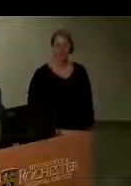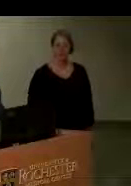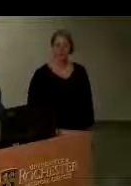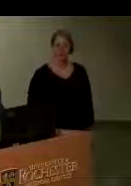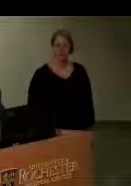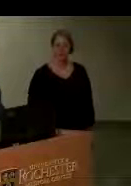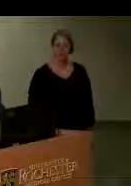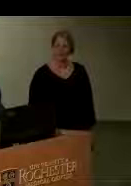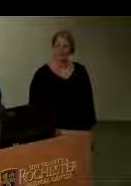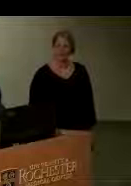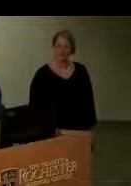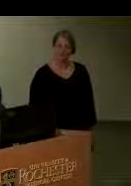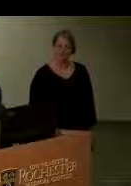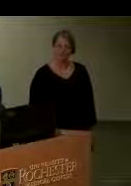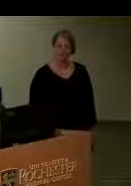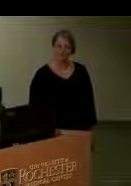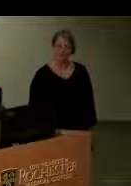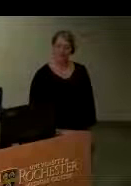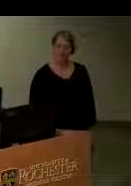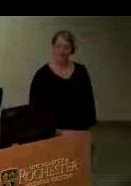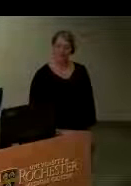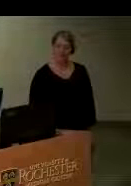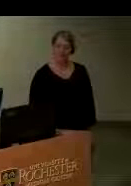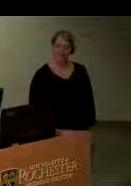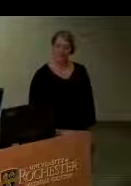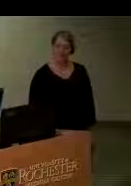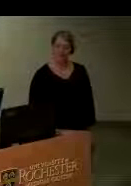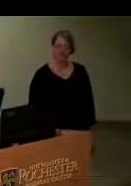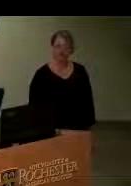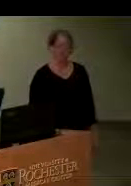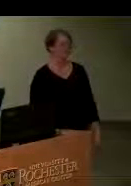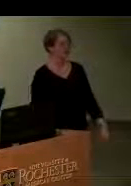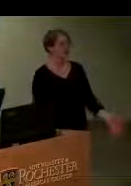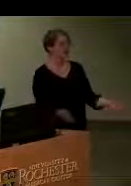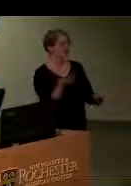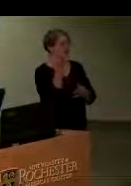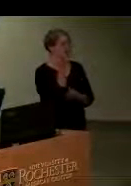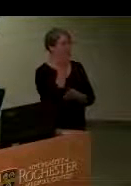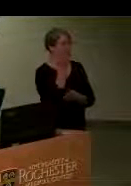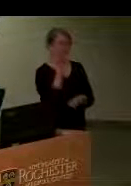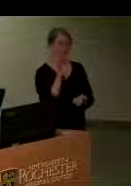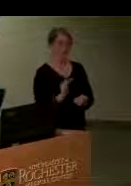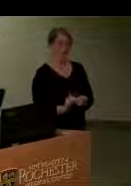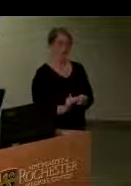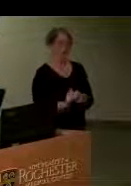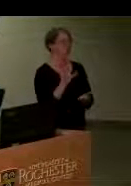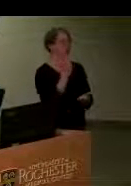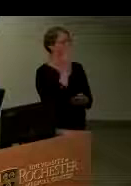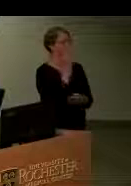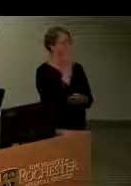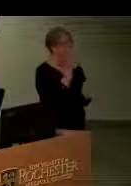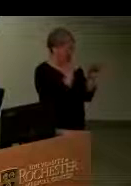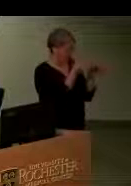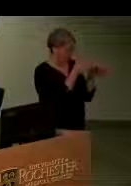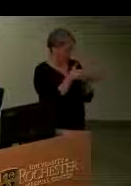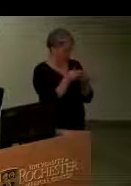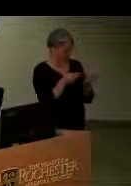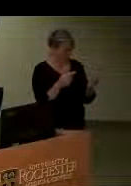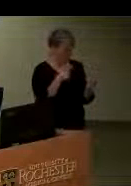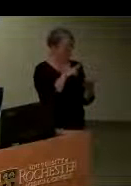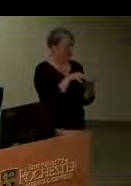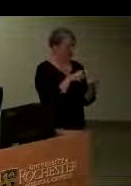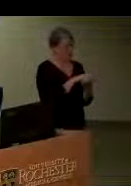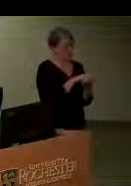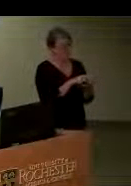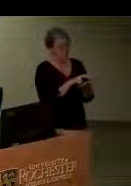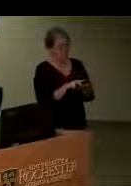And so again, minimal lectures, and the lectures we use, we now understand, is to organize material that they've learned for like a week or two.